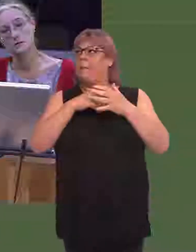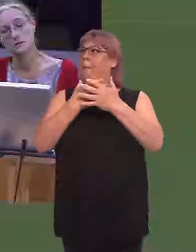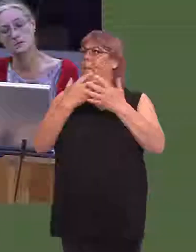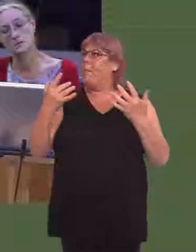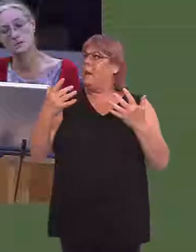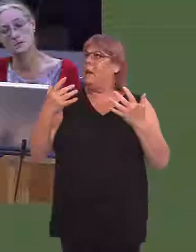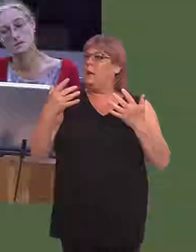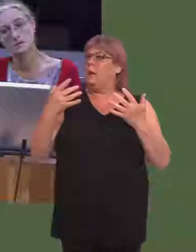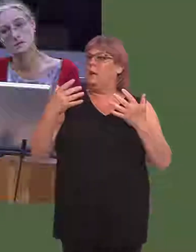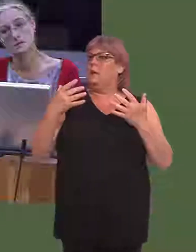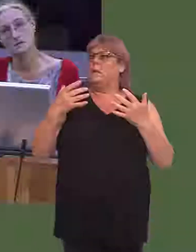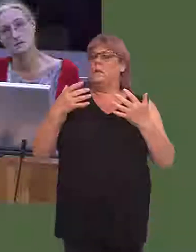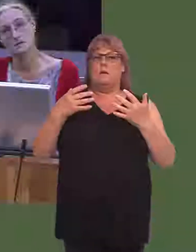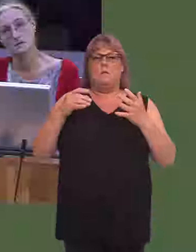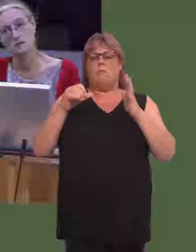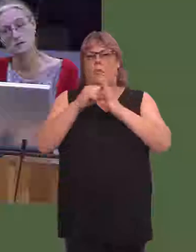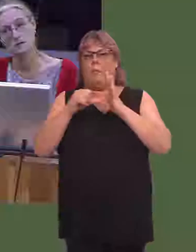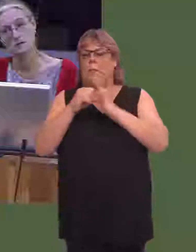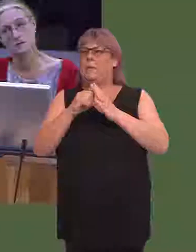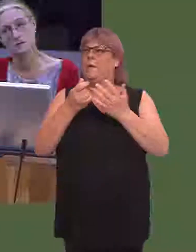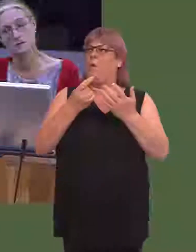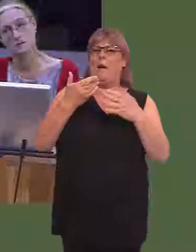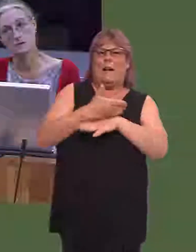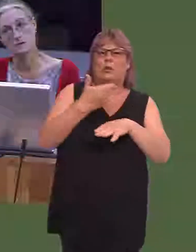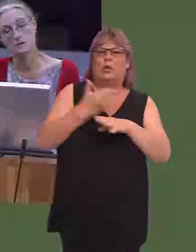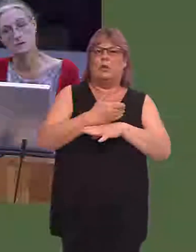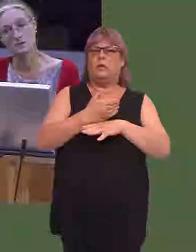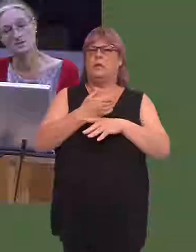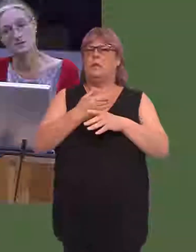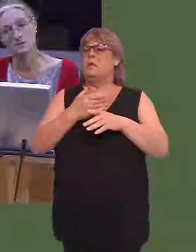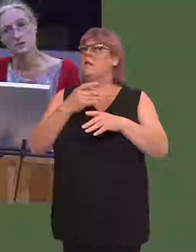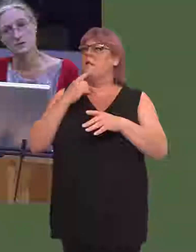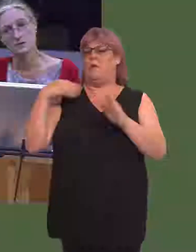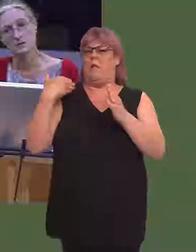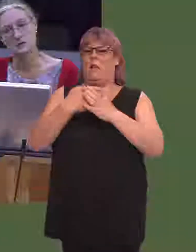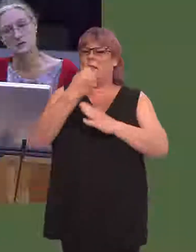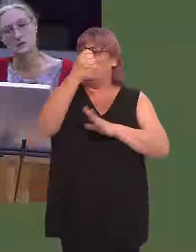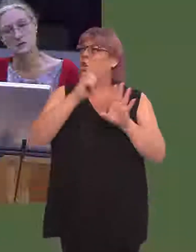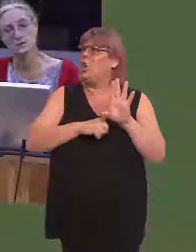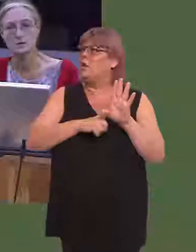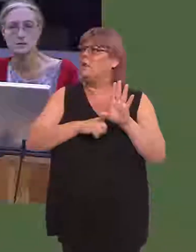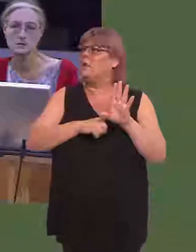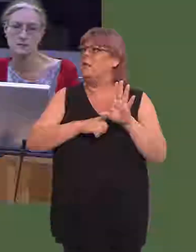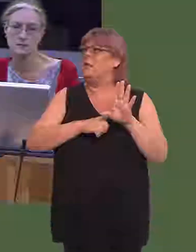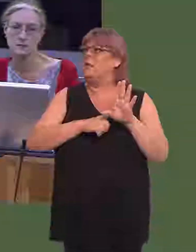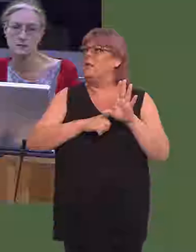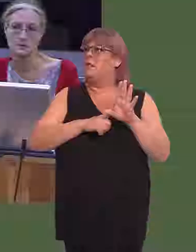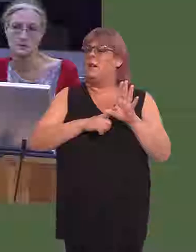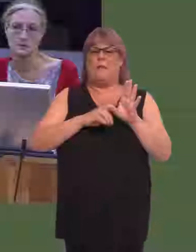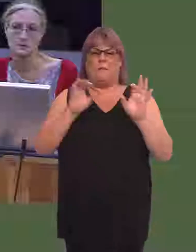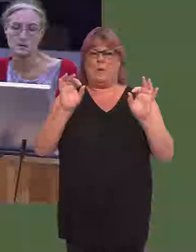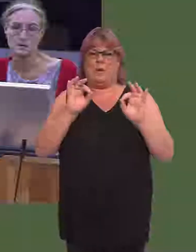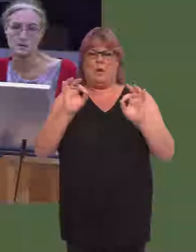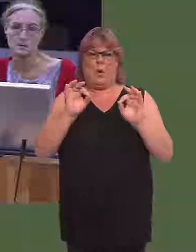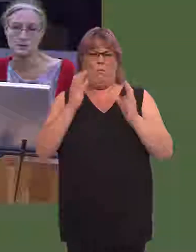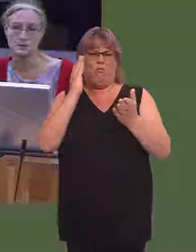increasingly concerned that many clarion calls for action that Wales has heard over the last decade or so have not